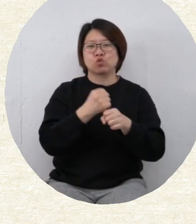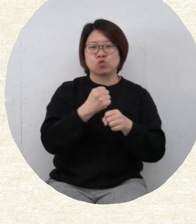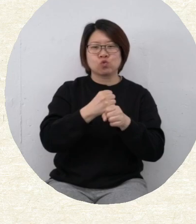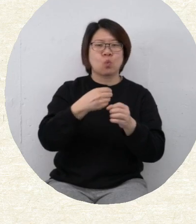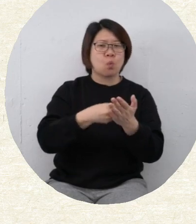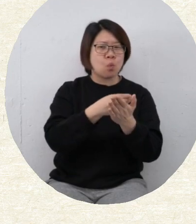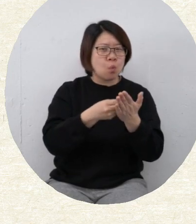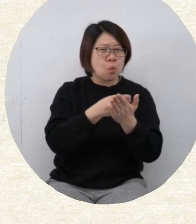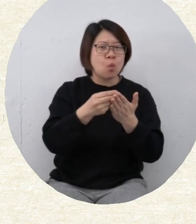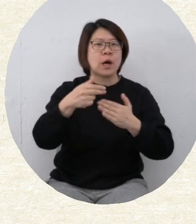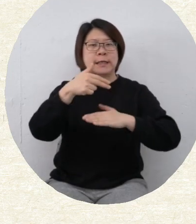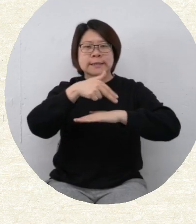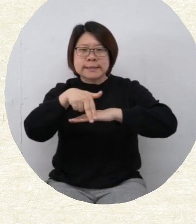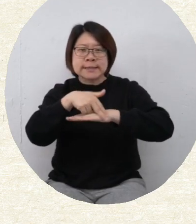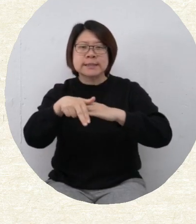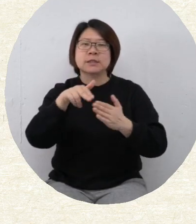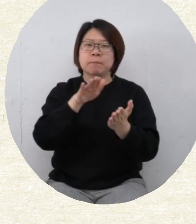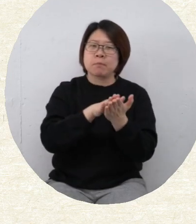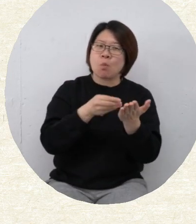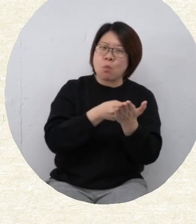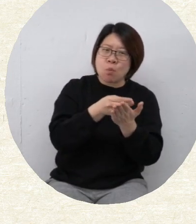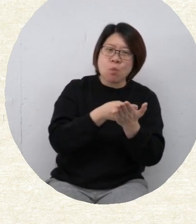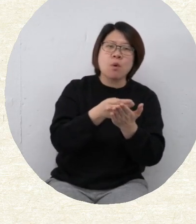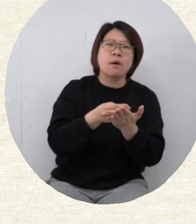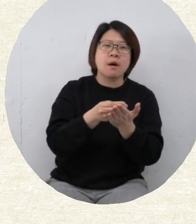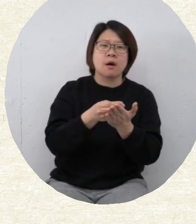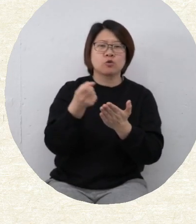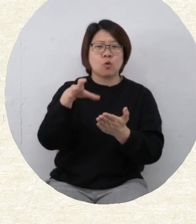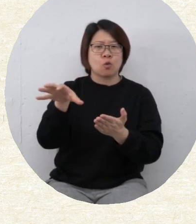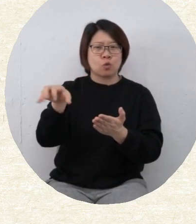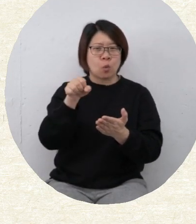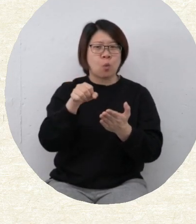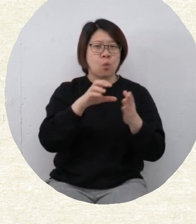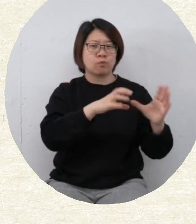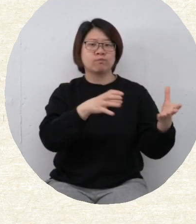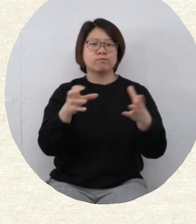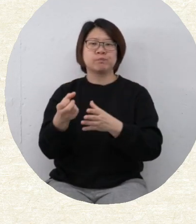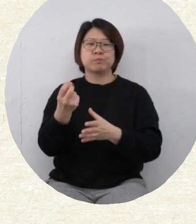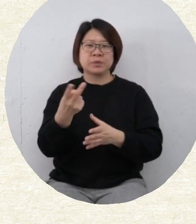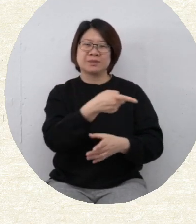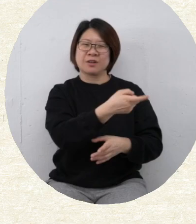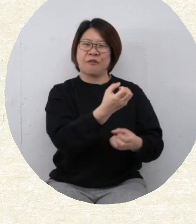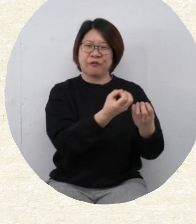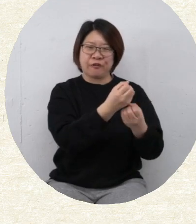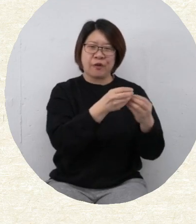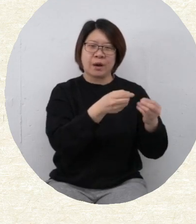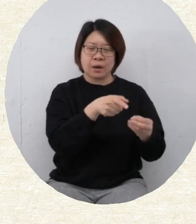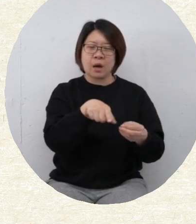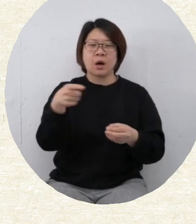time, because the flowers, cut flowers, have that, and